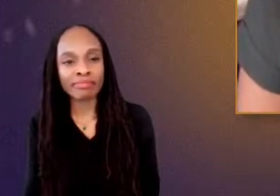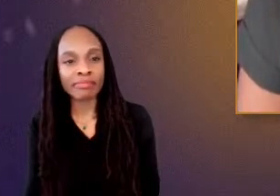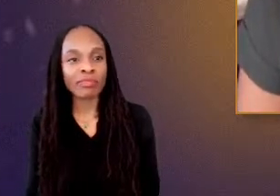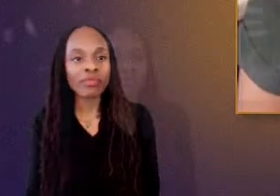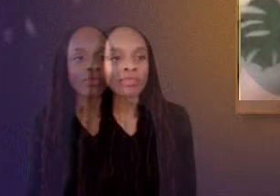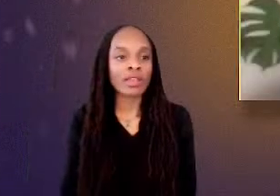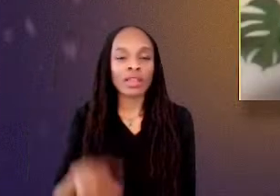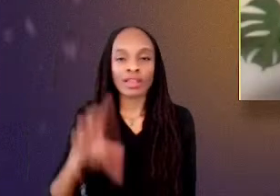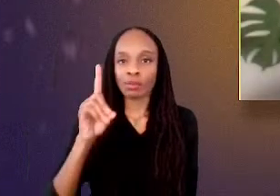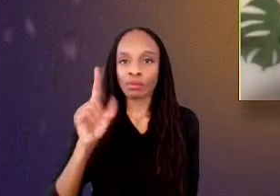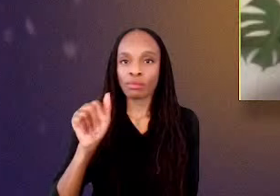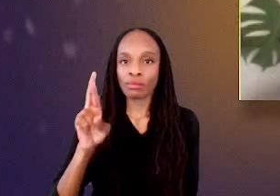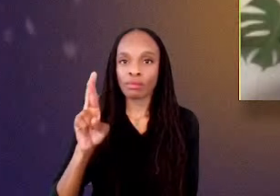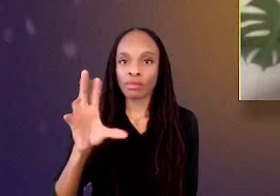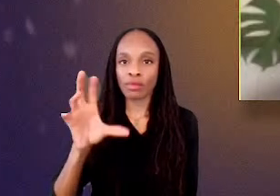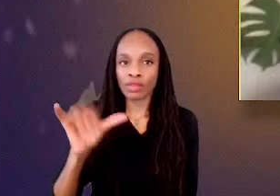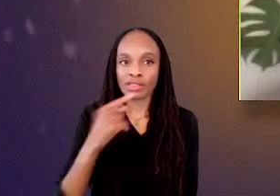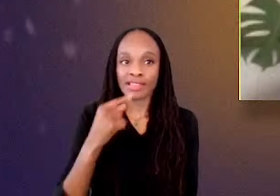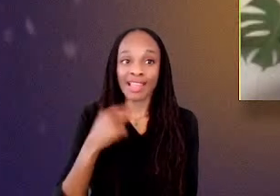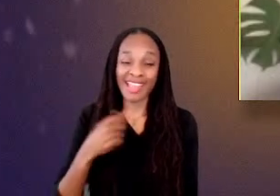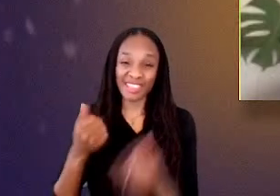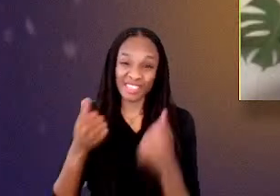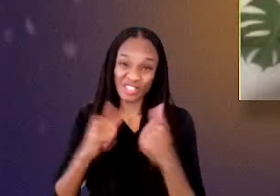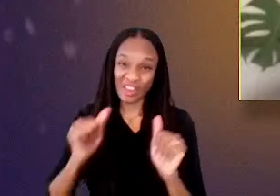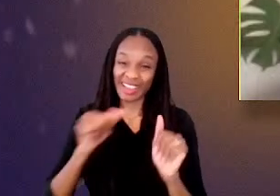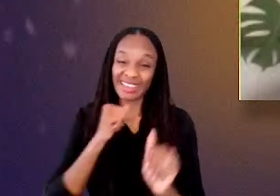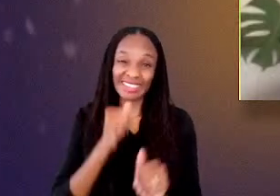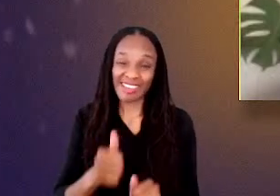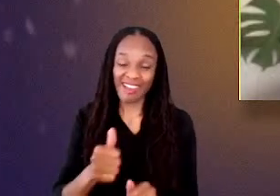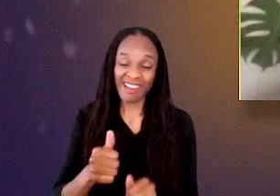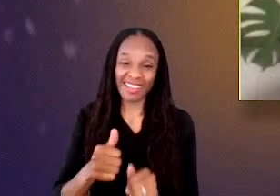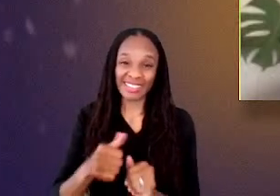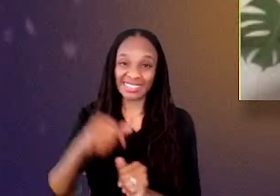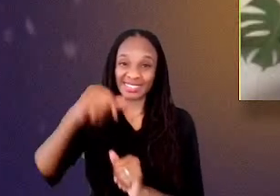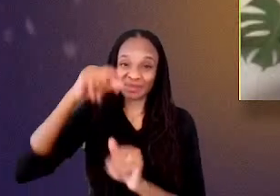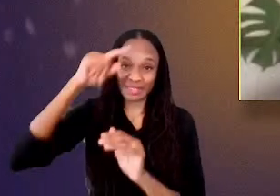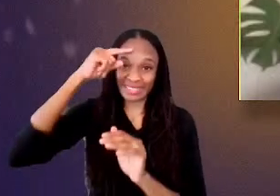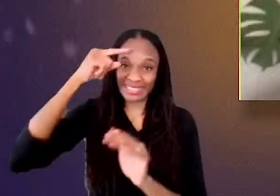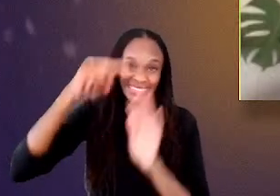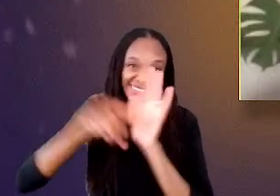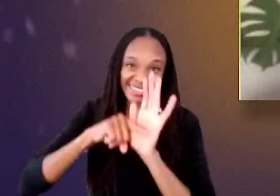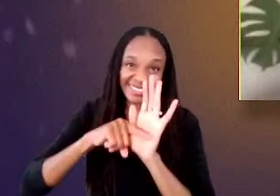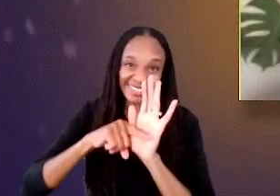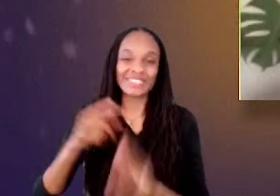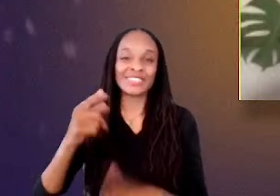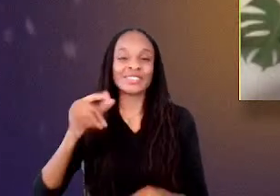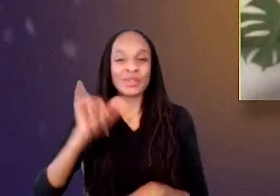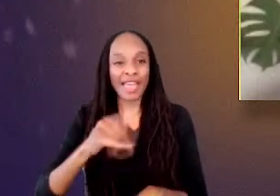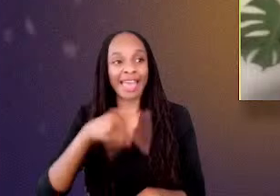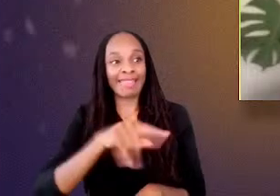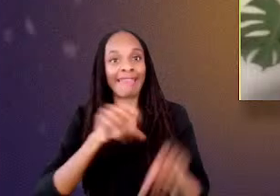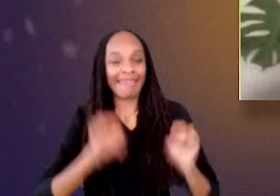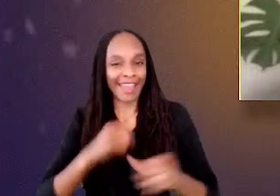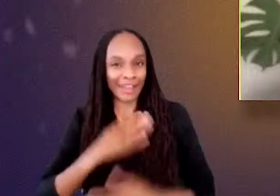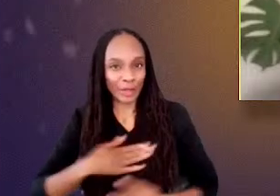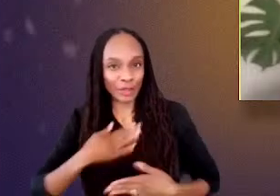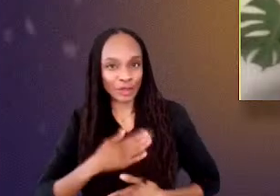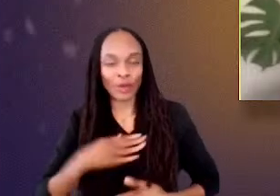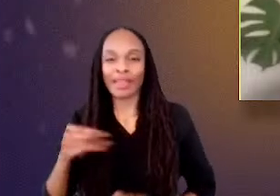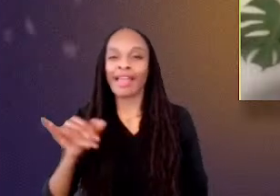I try to not be as cynical as sometimes I feel about it, so that they can enjoy it. And it's as a